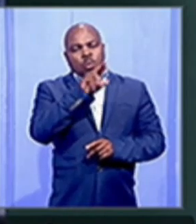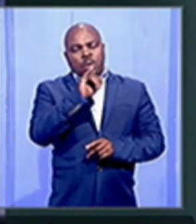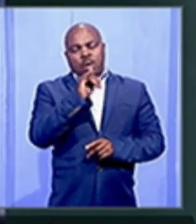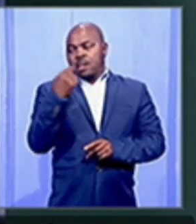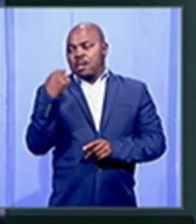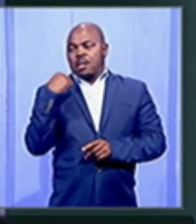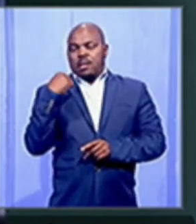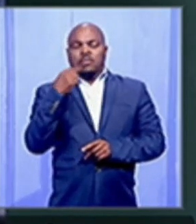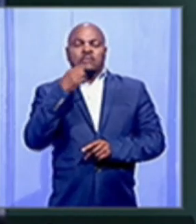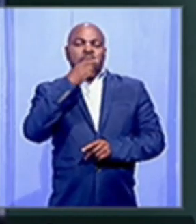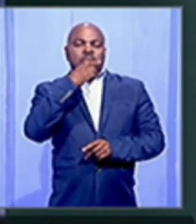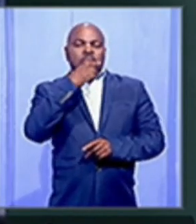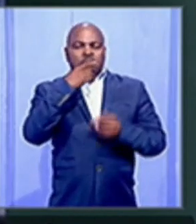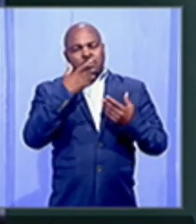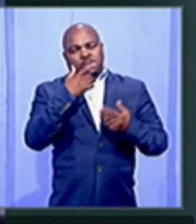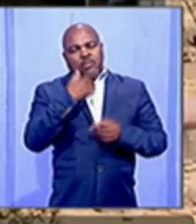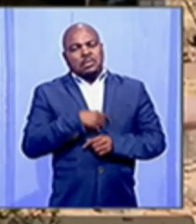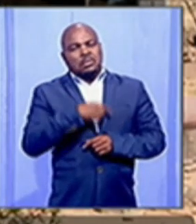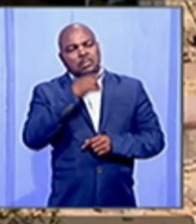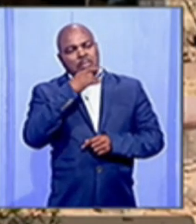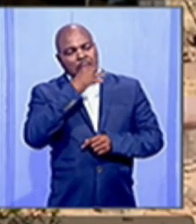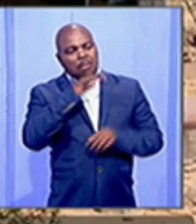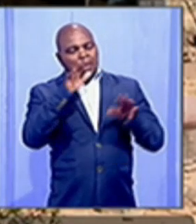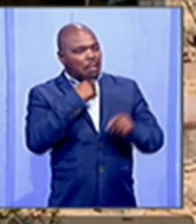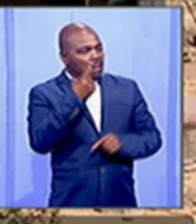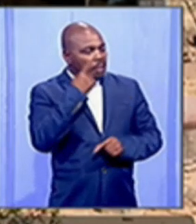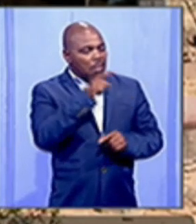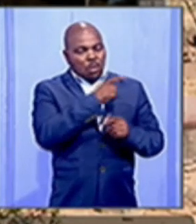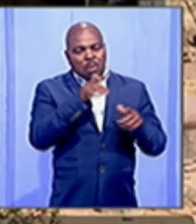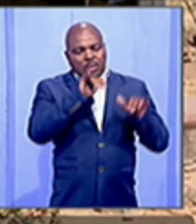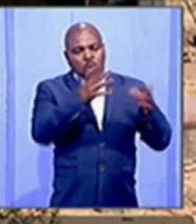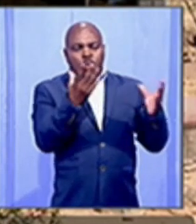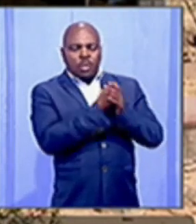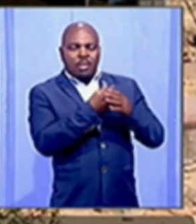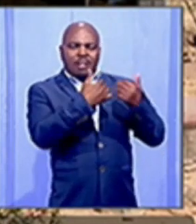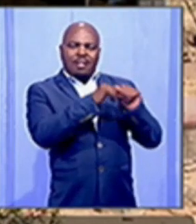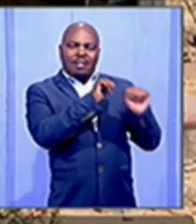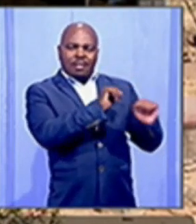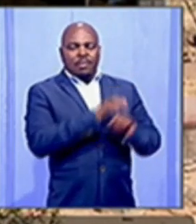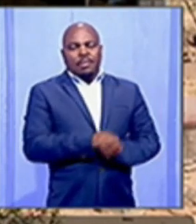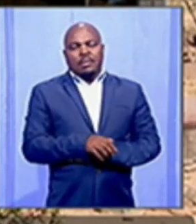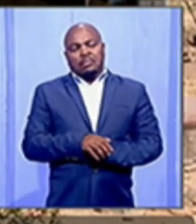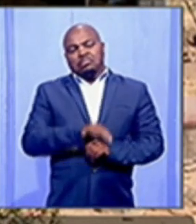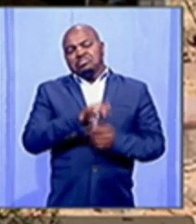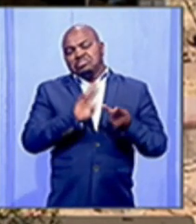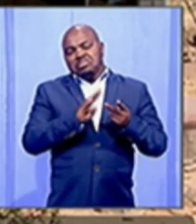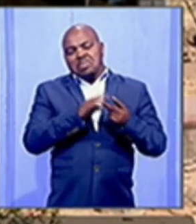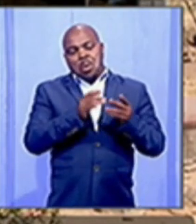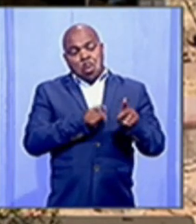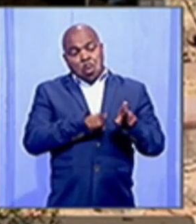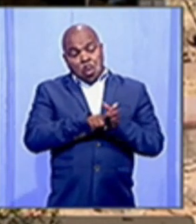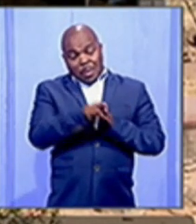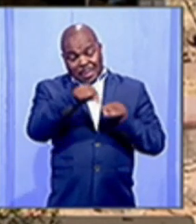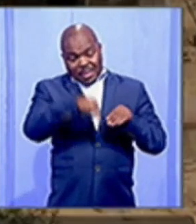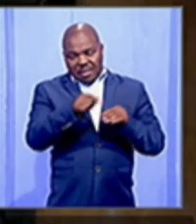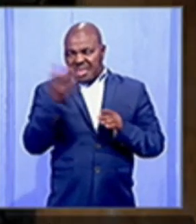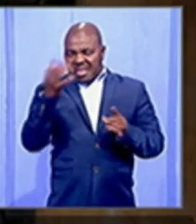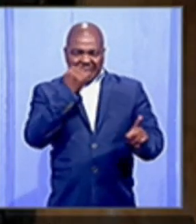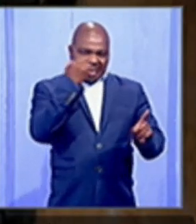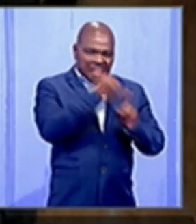matlhatso. Bobedi jono bontse bo arogana ntlo le lekau la gagwe go dumela fa ba bolailwe go sa le gale mo bekeng eno le go